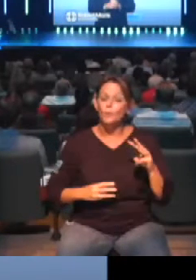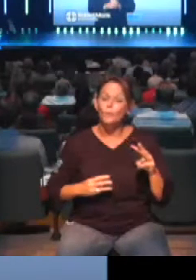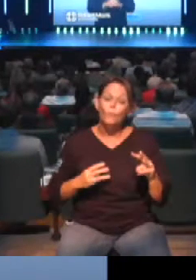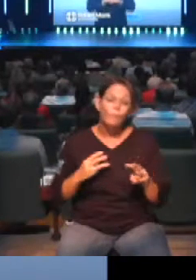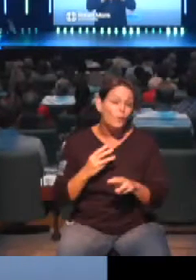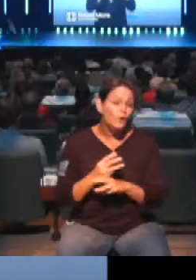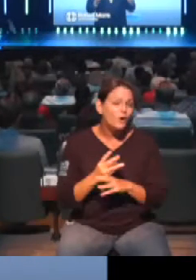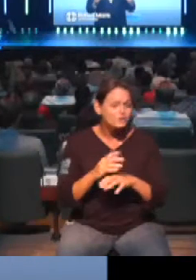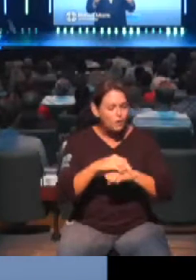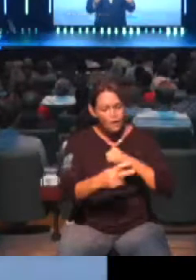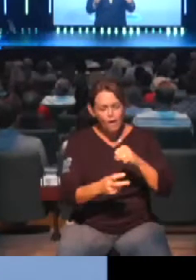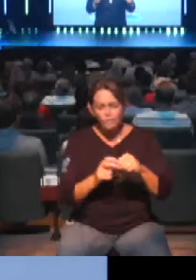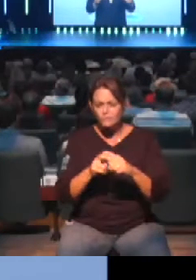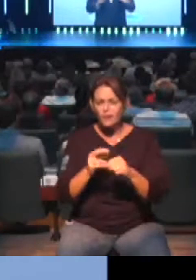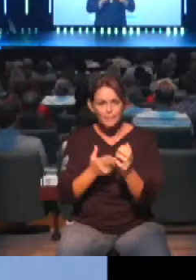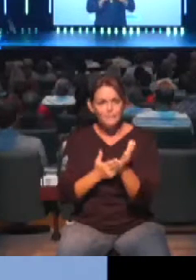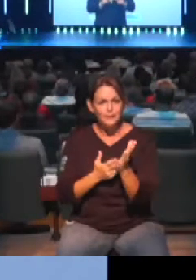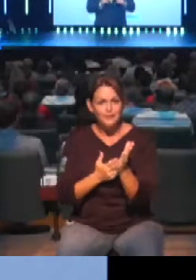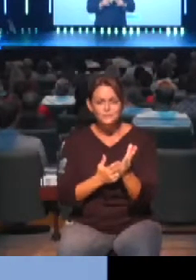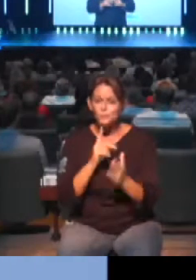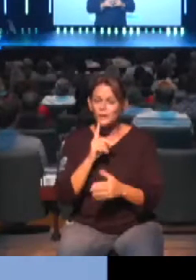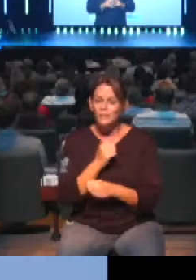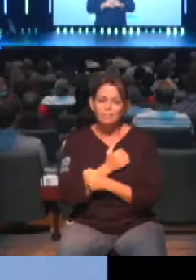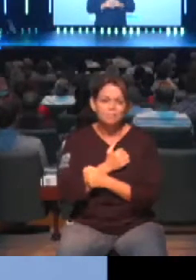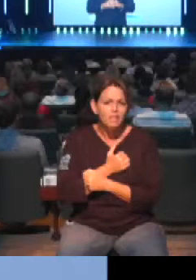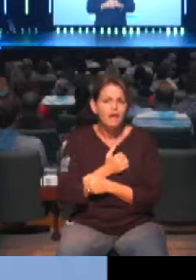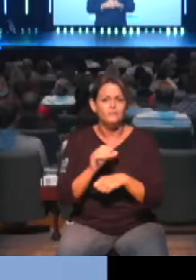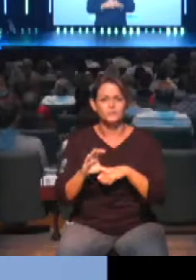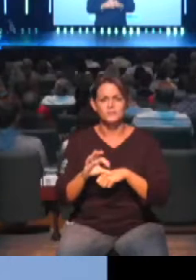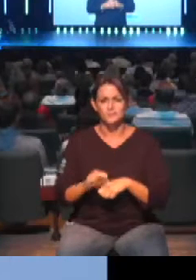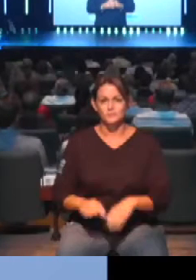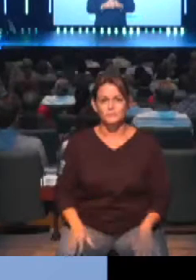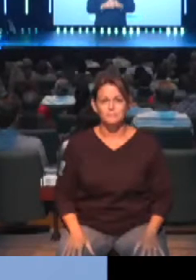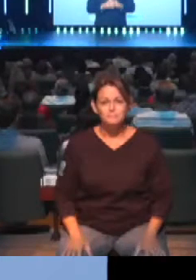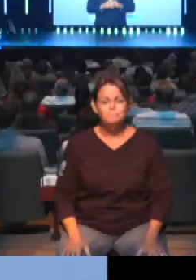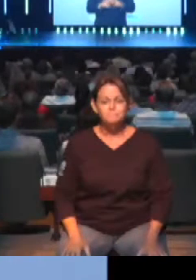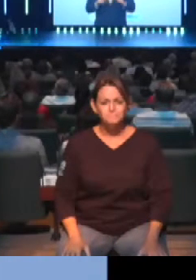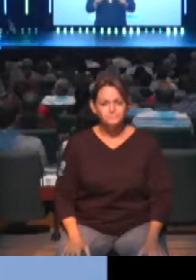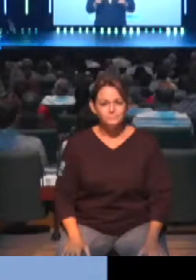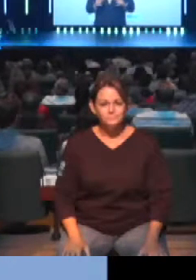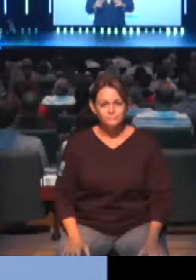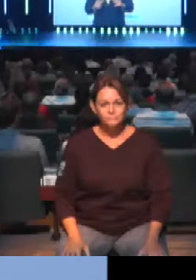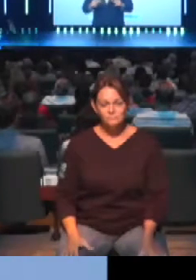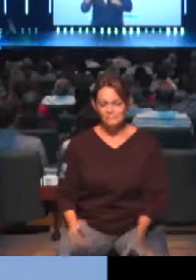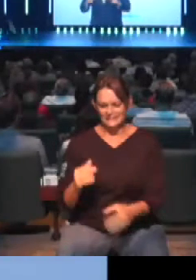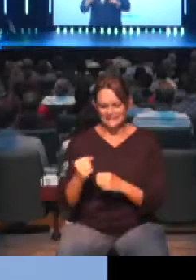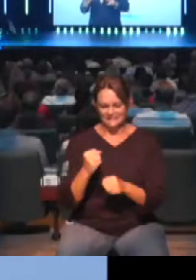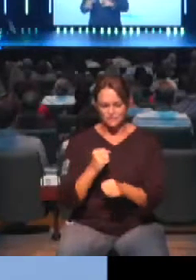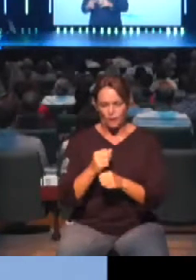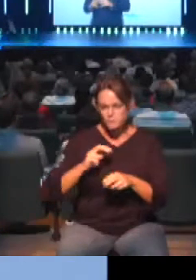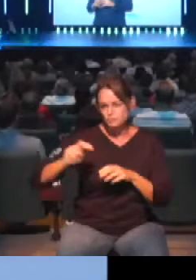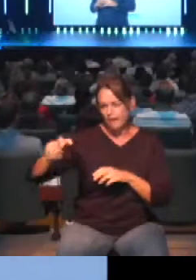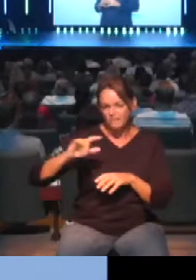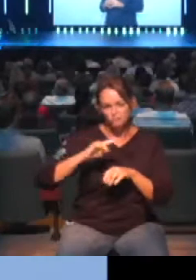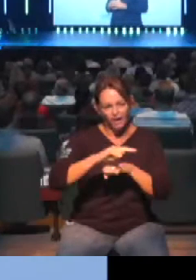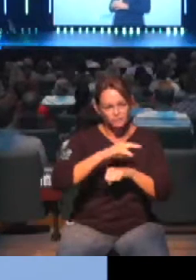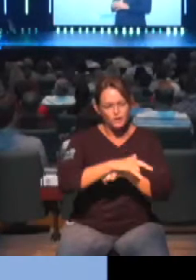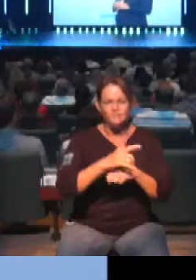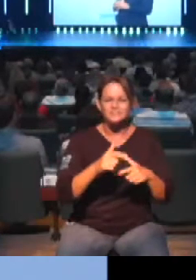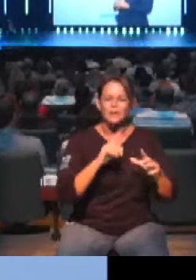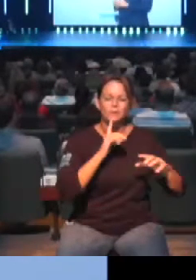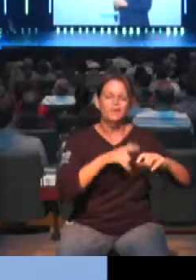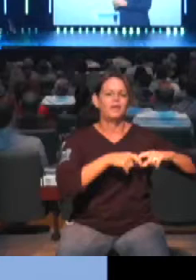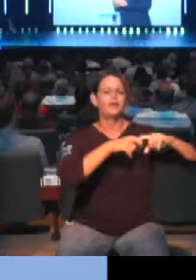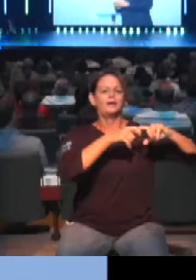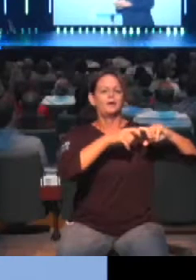that sincerely. I really do, because I'm not traveling a lot this year. I tried to take a little bit of a time off